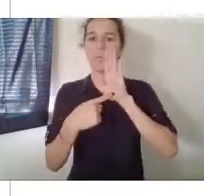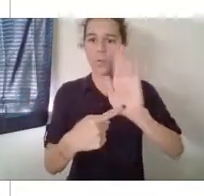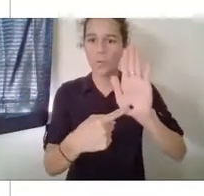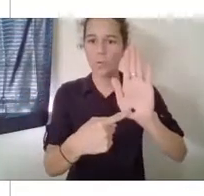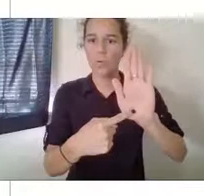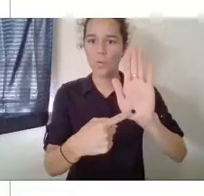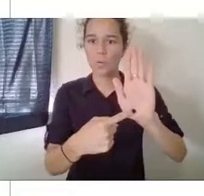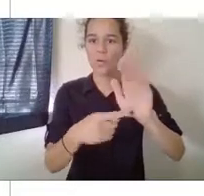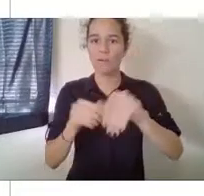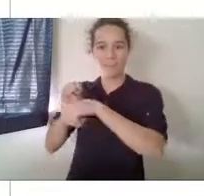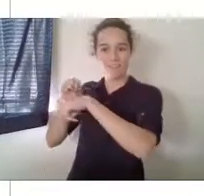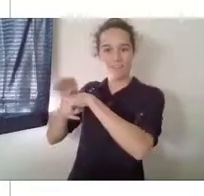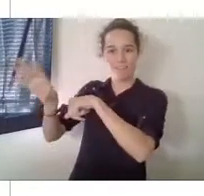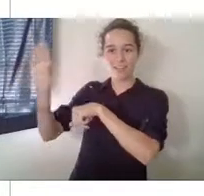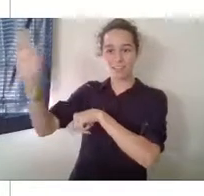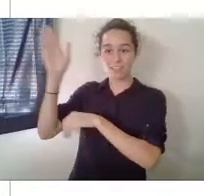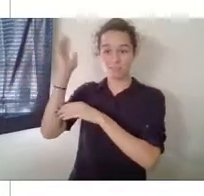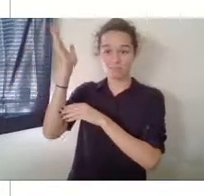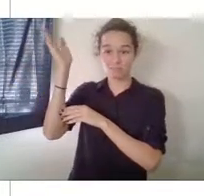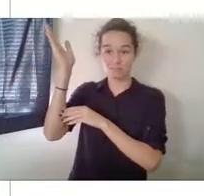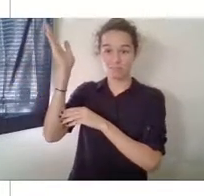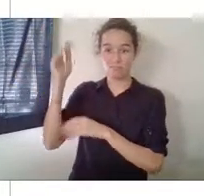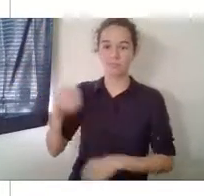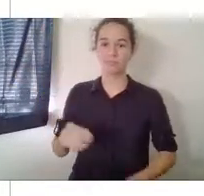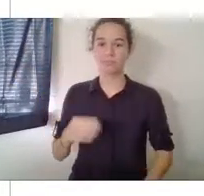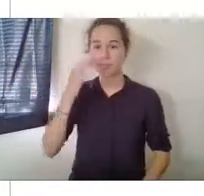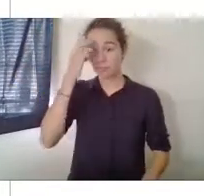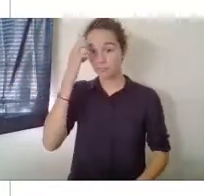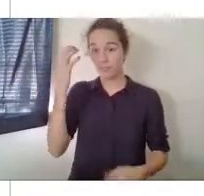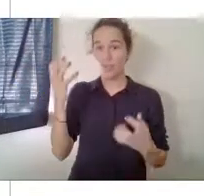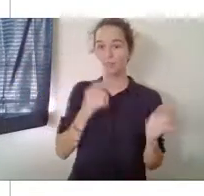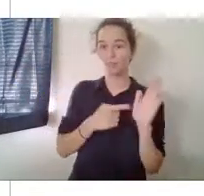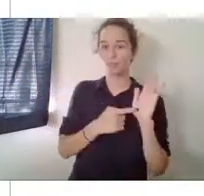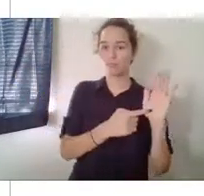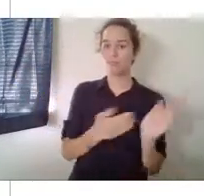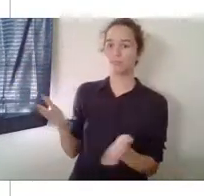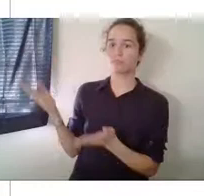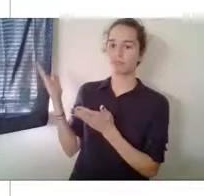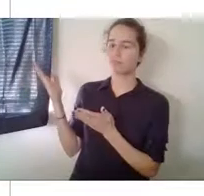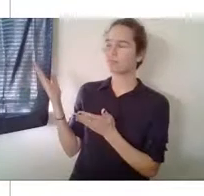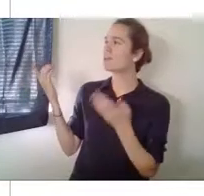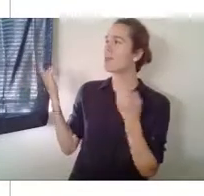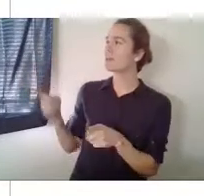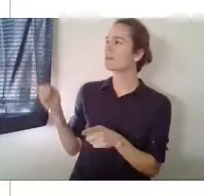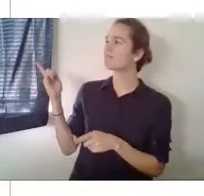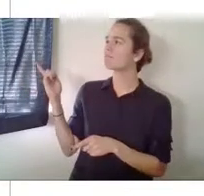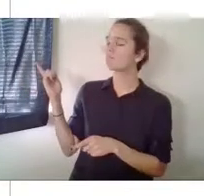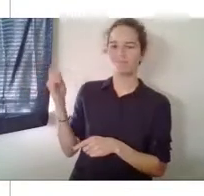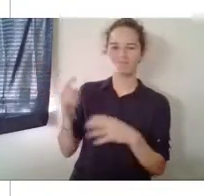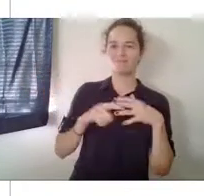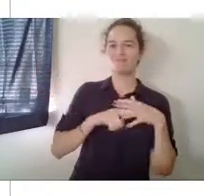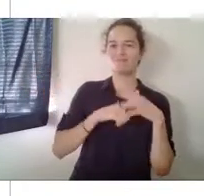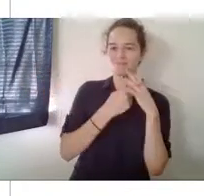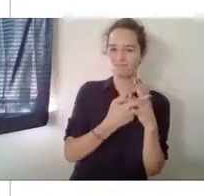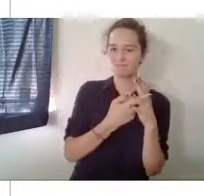give some color commentary as we rewatch as a class what is happening. So his stance at the beginning, it's okay, but